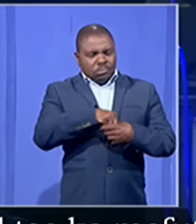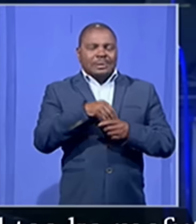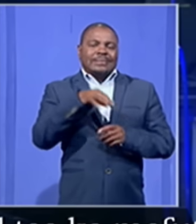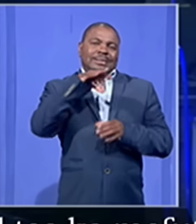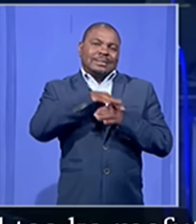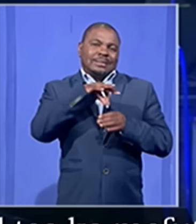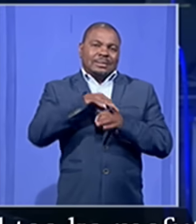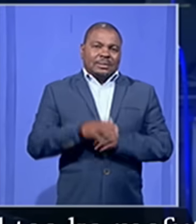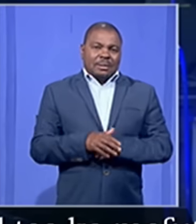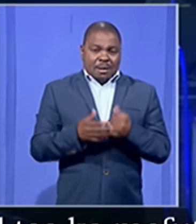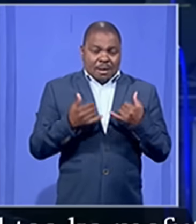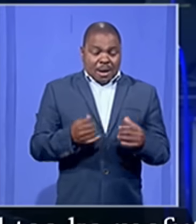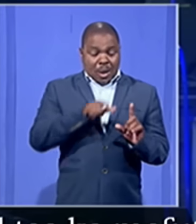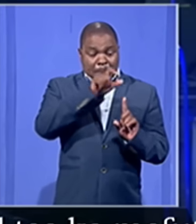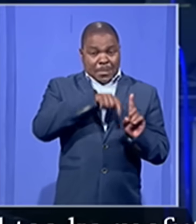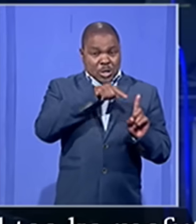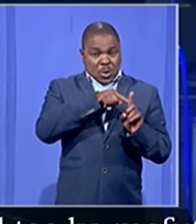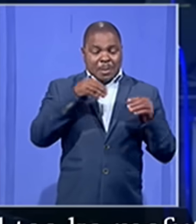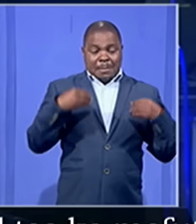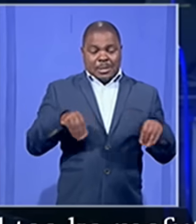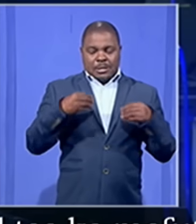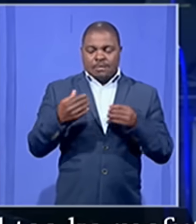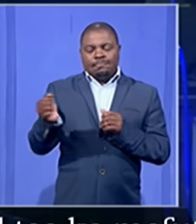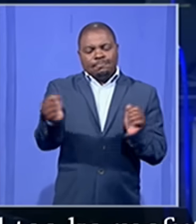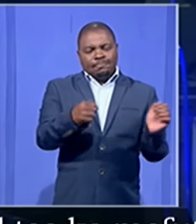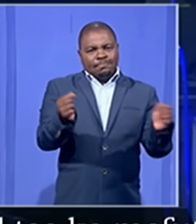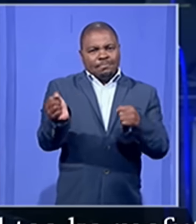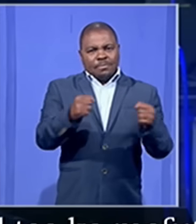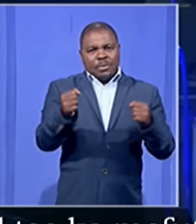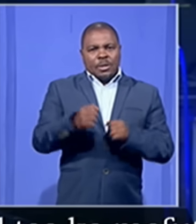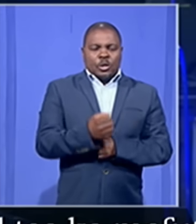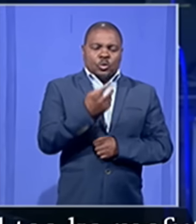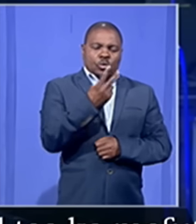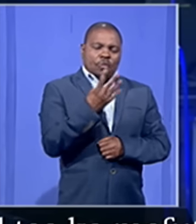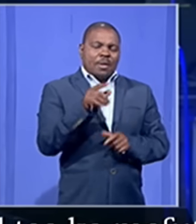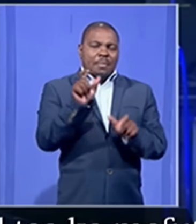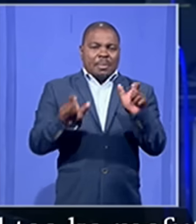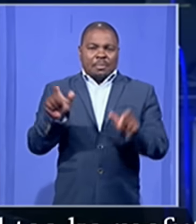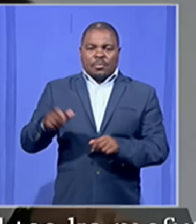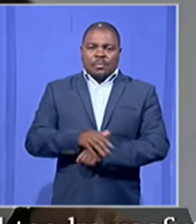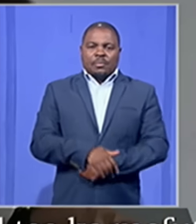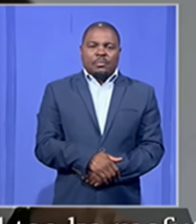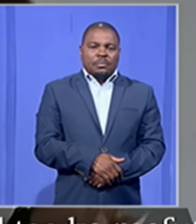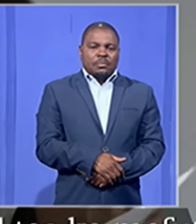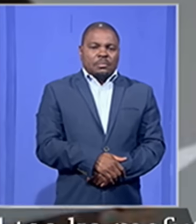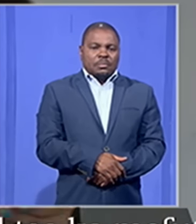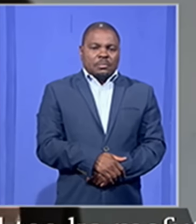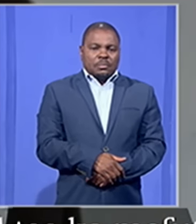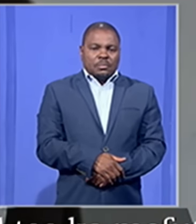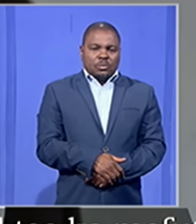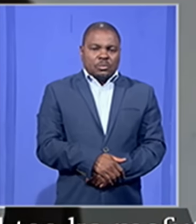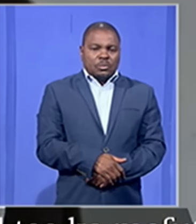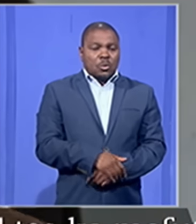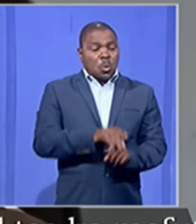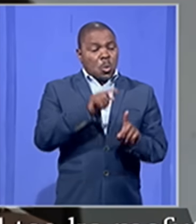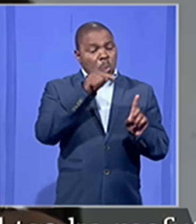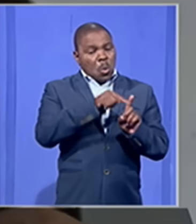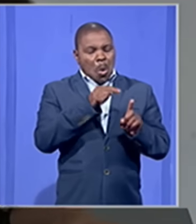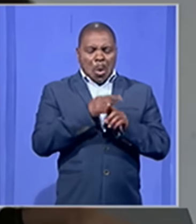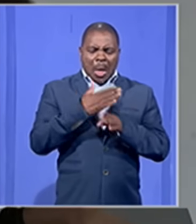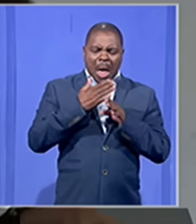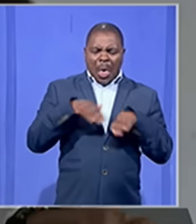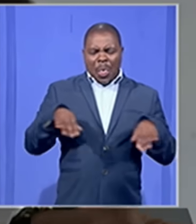fitlha ga jaana makgwebo yono o thapile badiri ba fete 25. A hlohleletswa ke go se šome